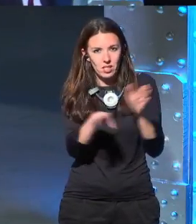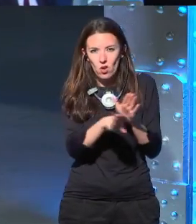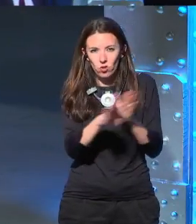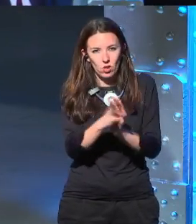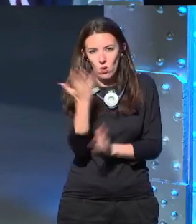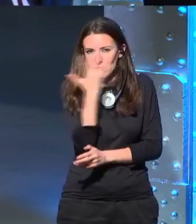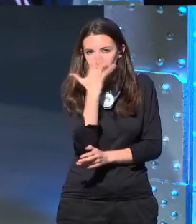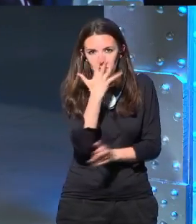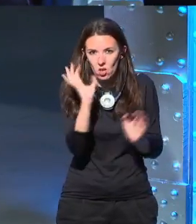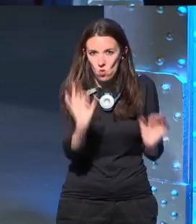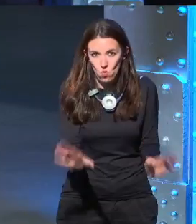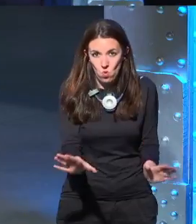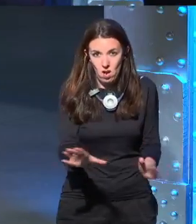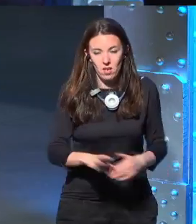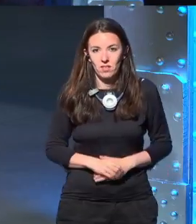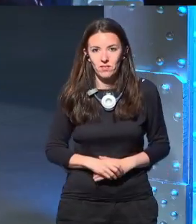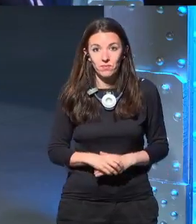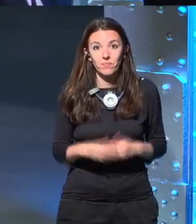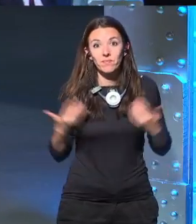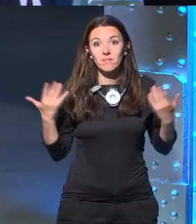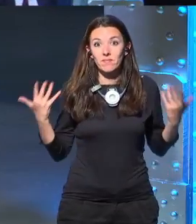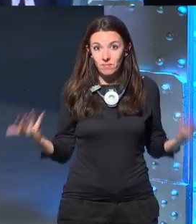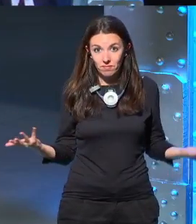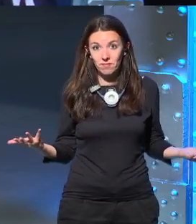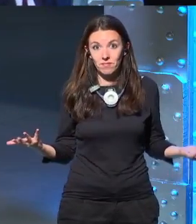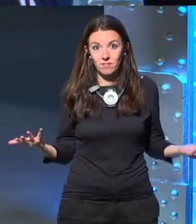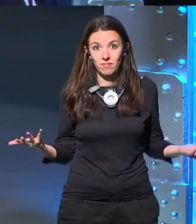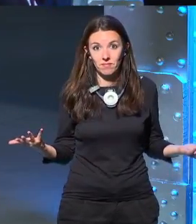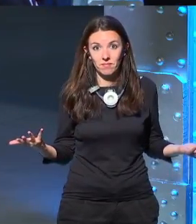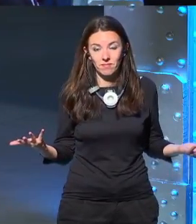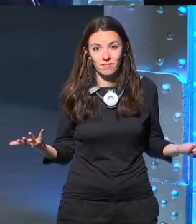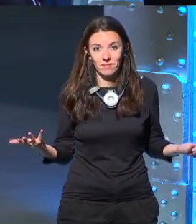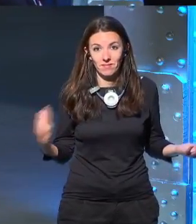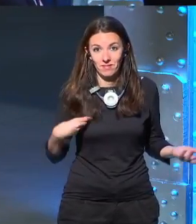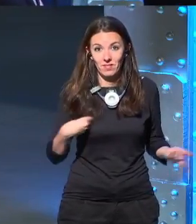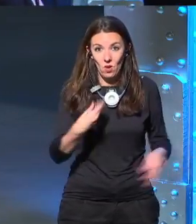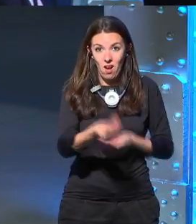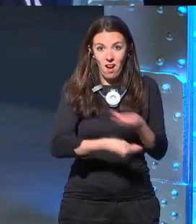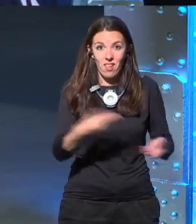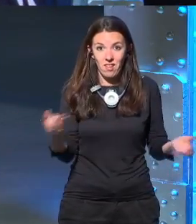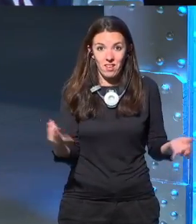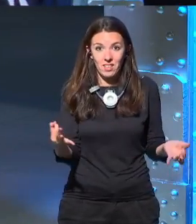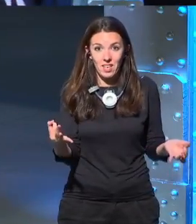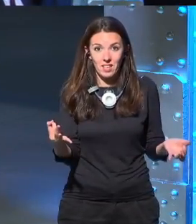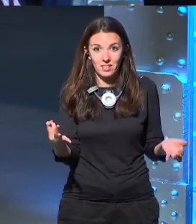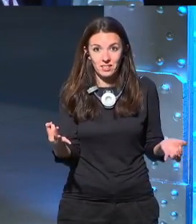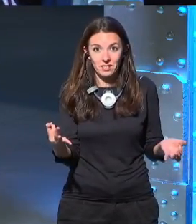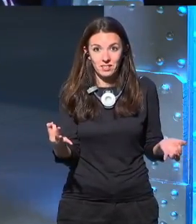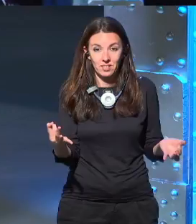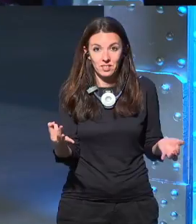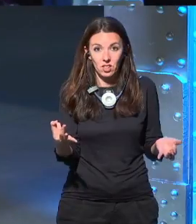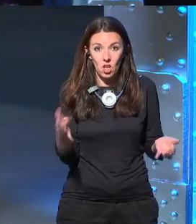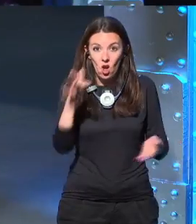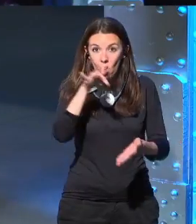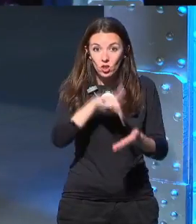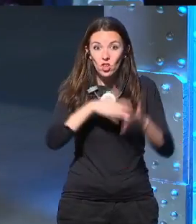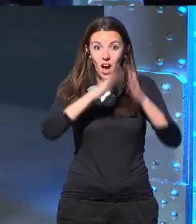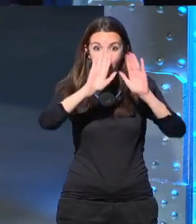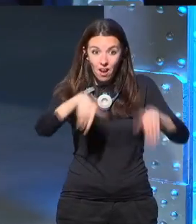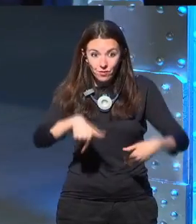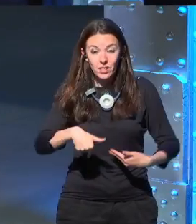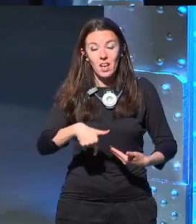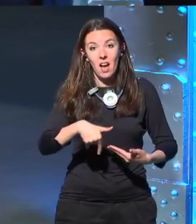his side all the way through his travels. He doesn't give it to the cloth merchant or sell it. It's with him when he finally goes to France as the guest